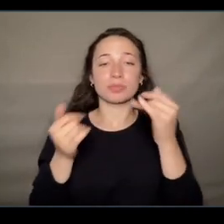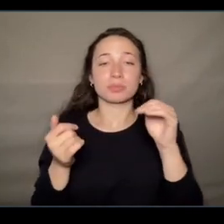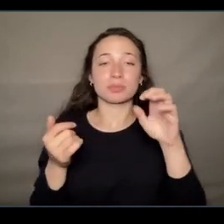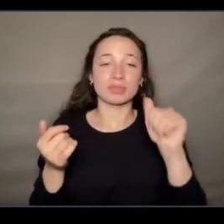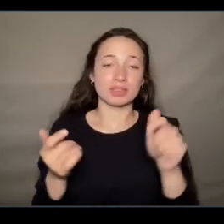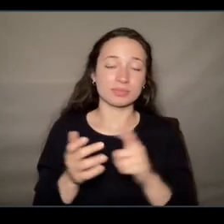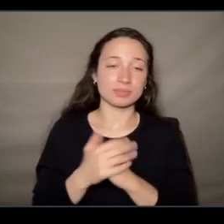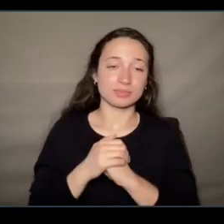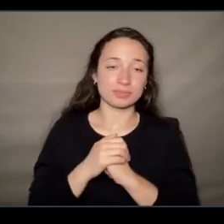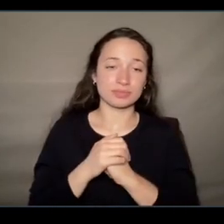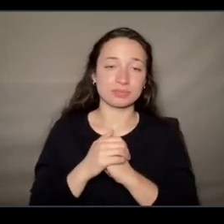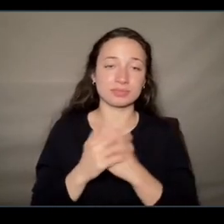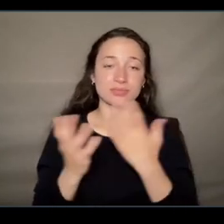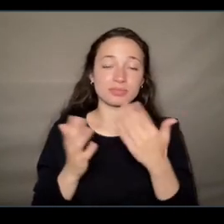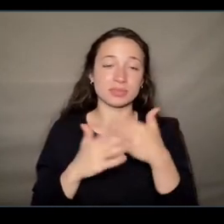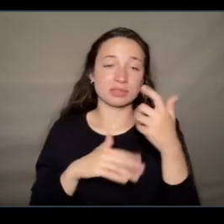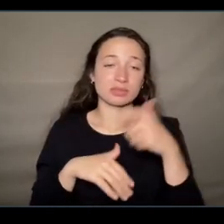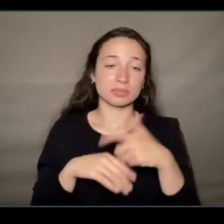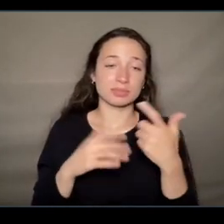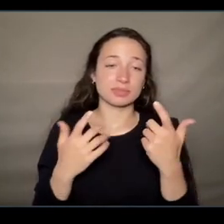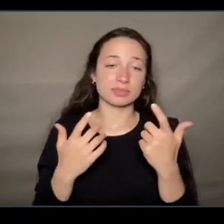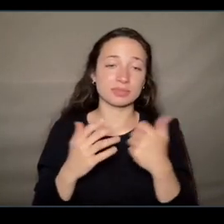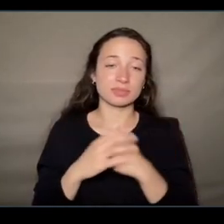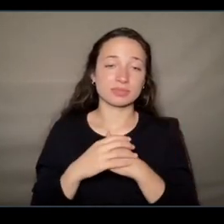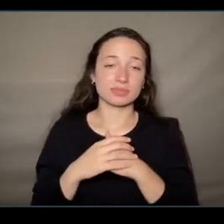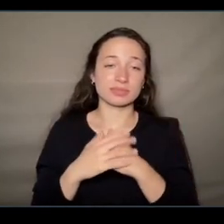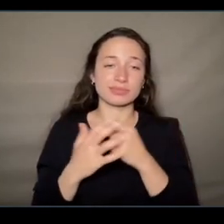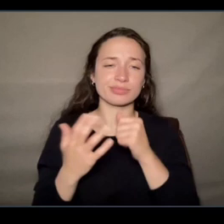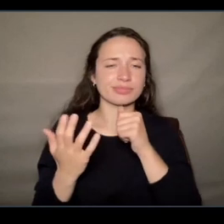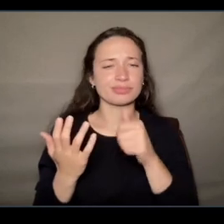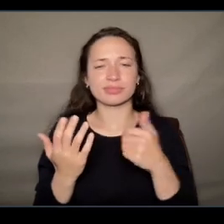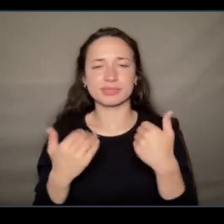meal. And then next time,